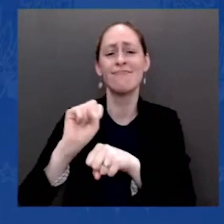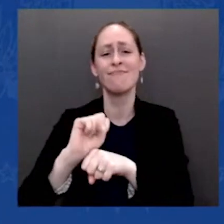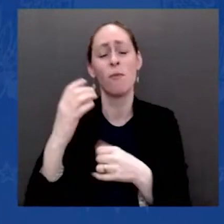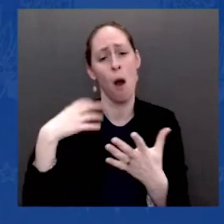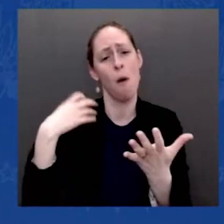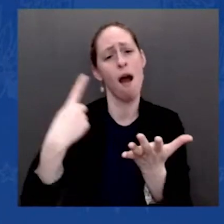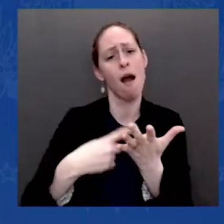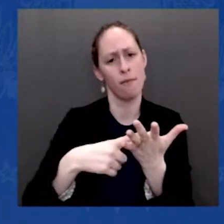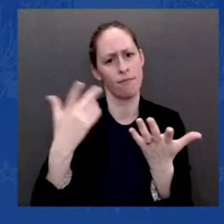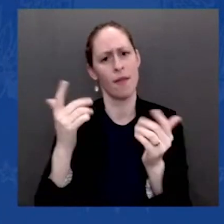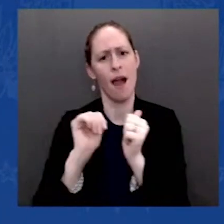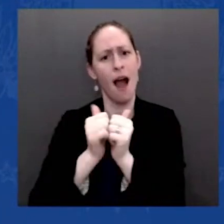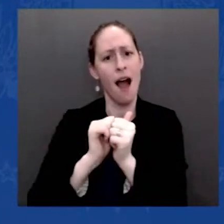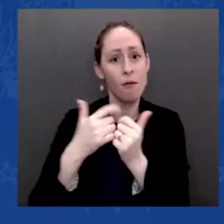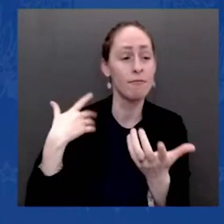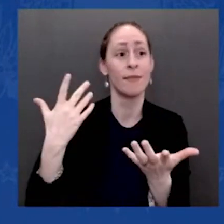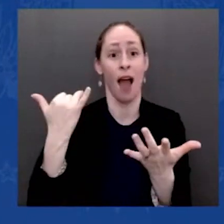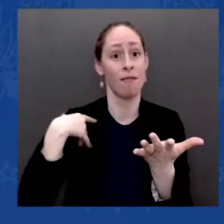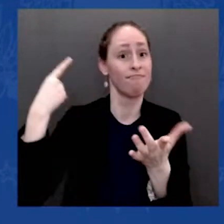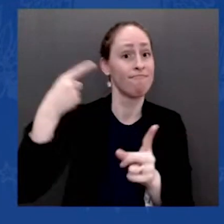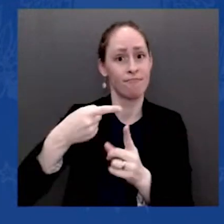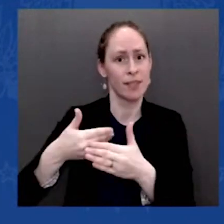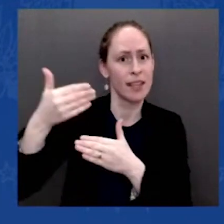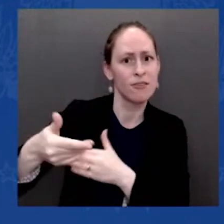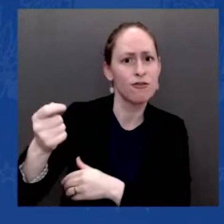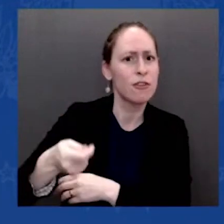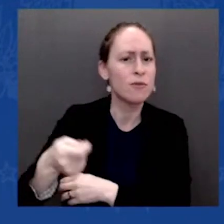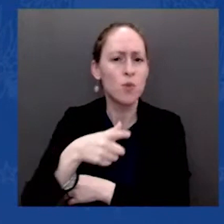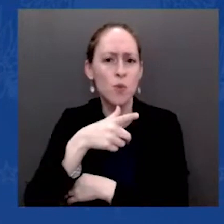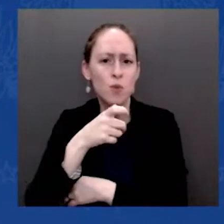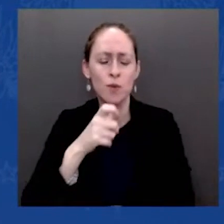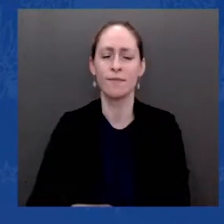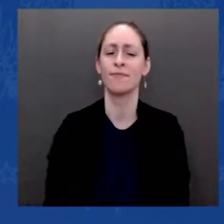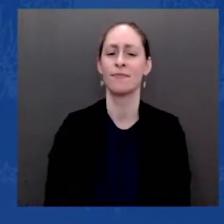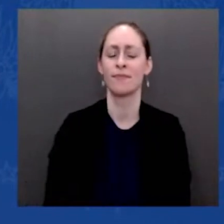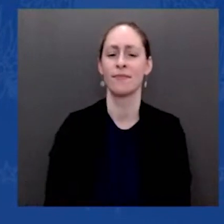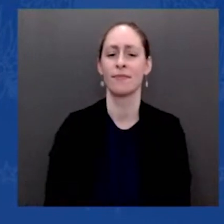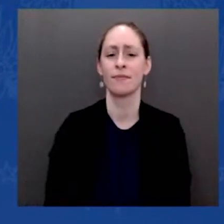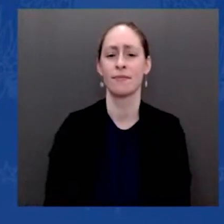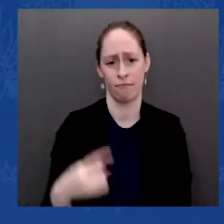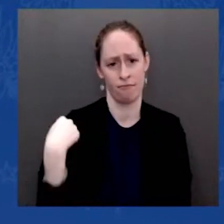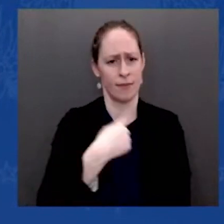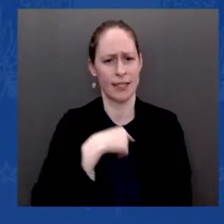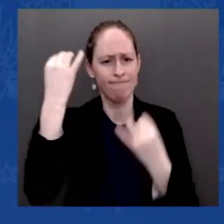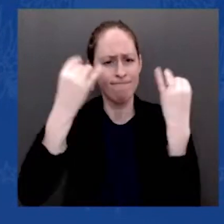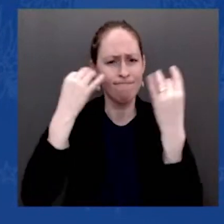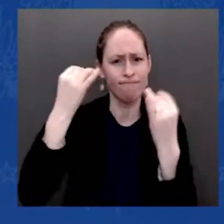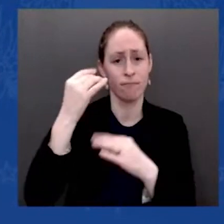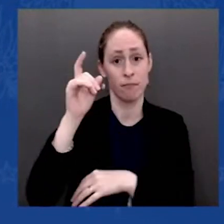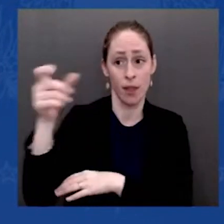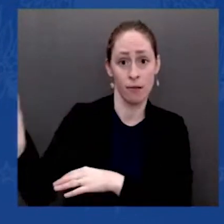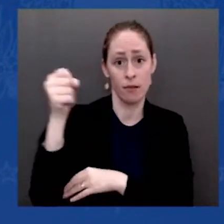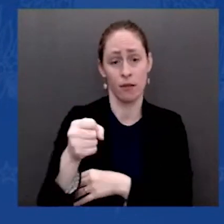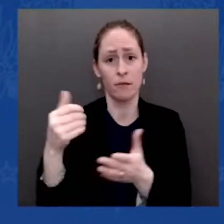in the Supreme Court, I believe, is one of the most serious constitutional responsibilities a president has. Our